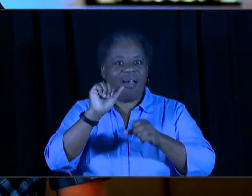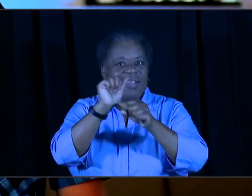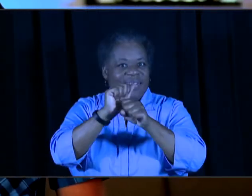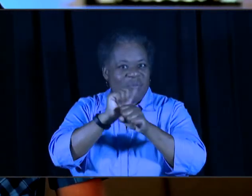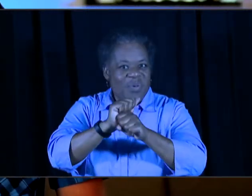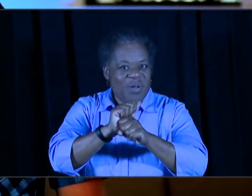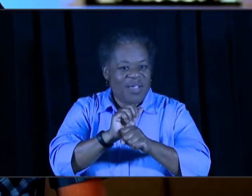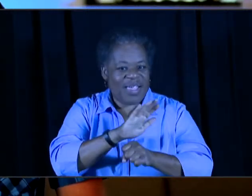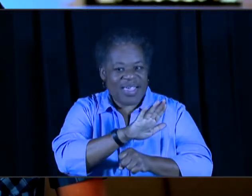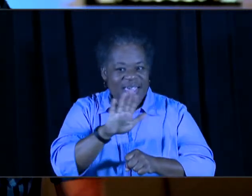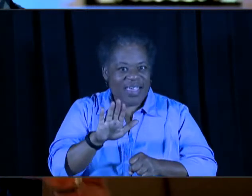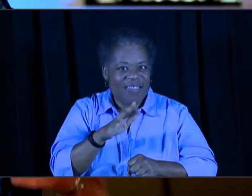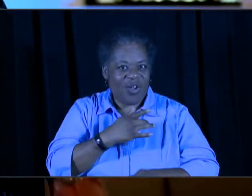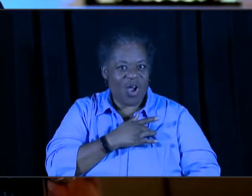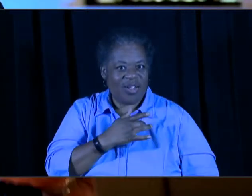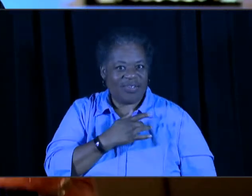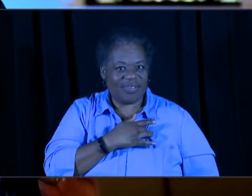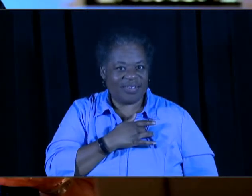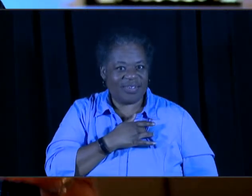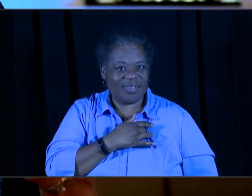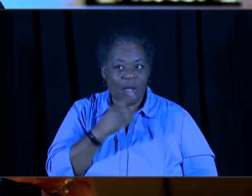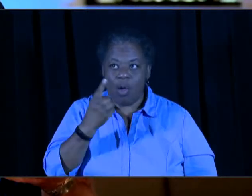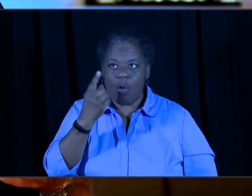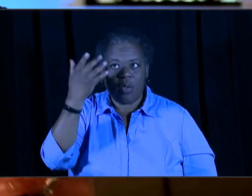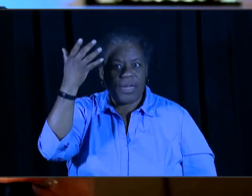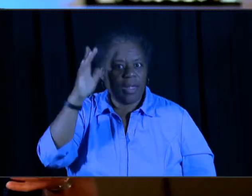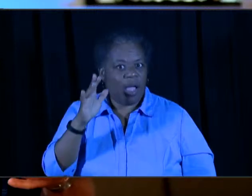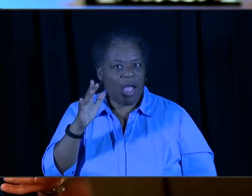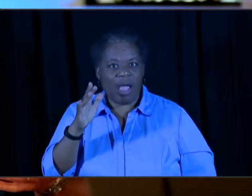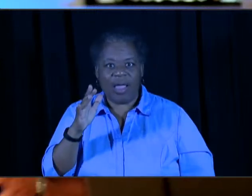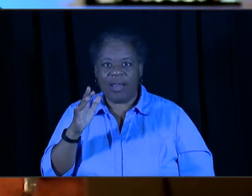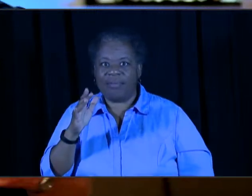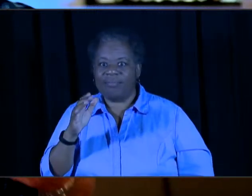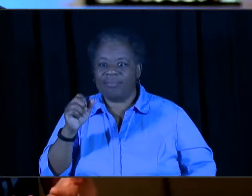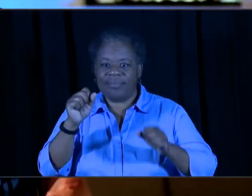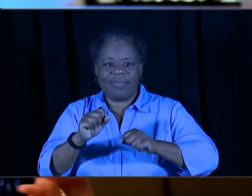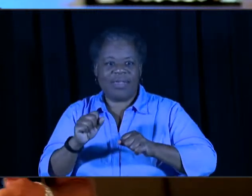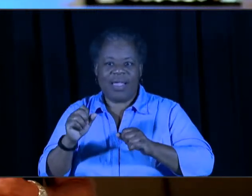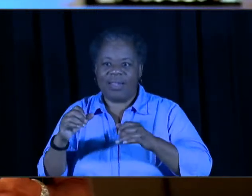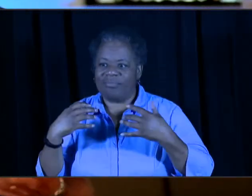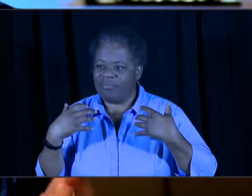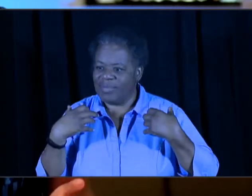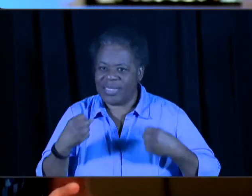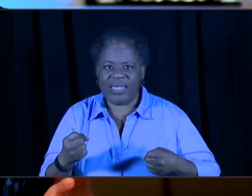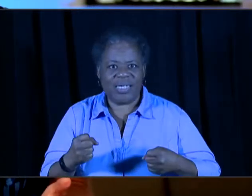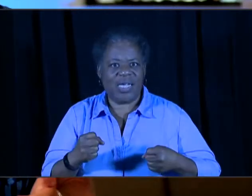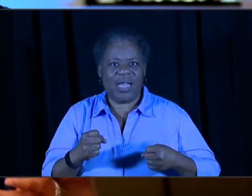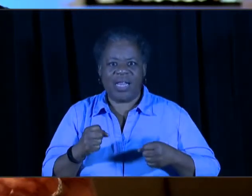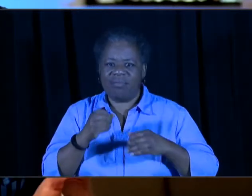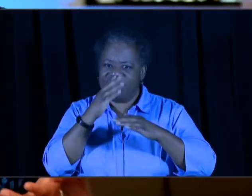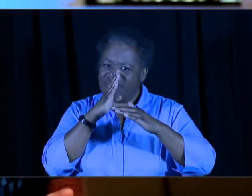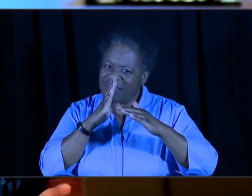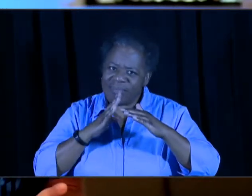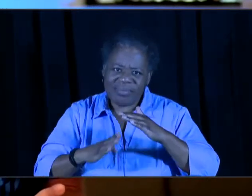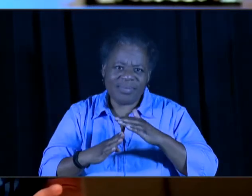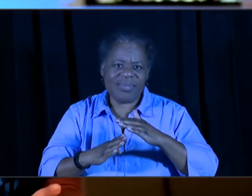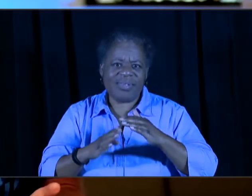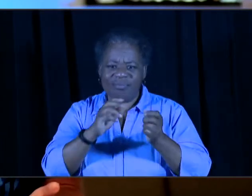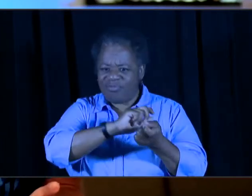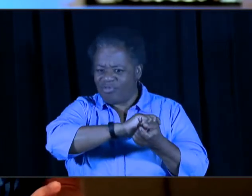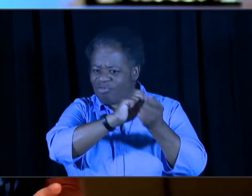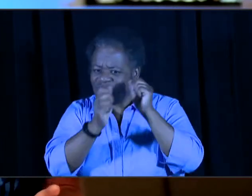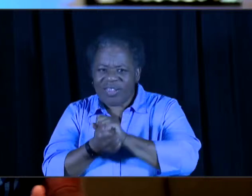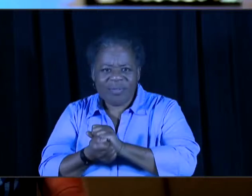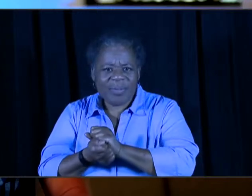their hearts, because only God can bring about this kind of healing, this kind of humility, this kind of